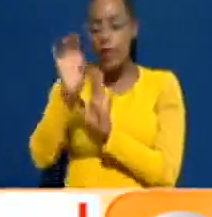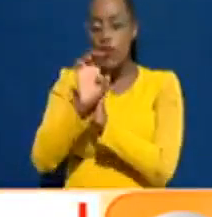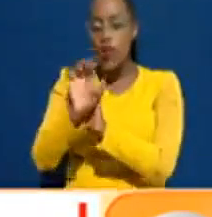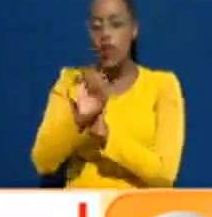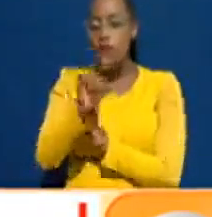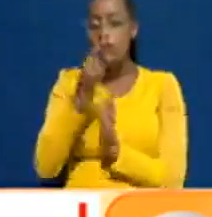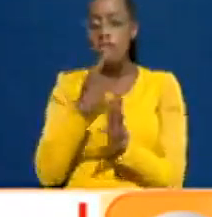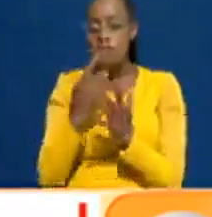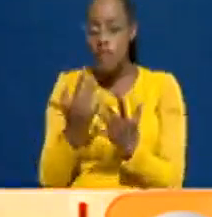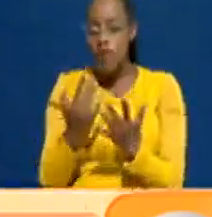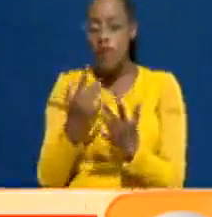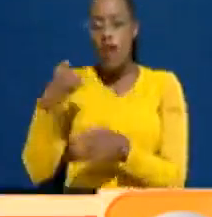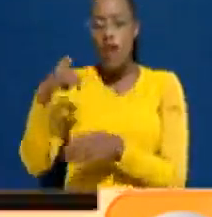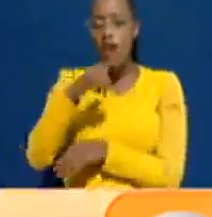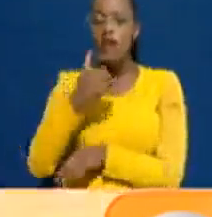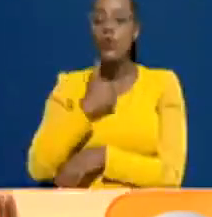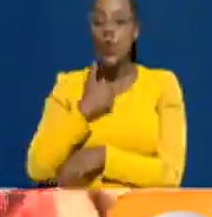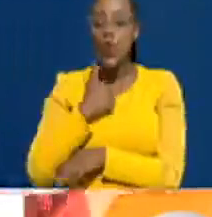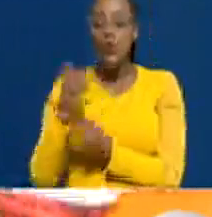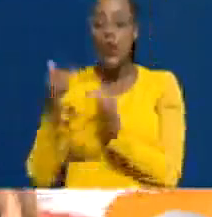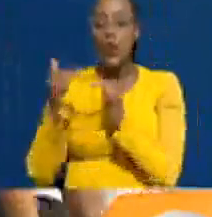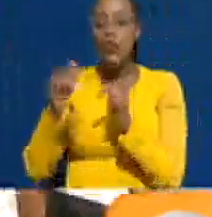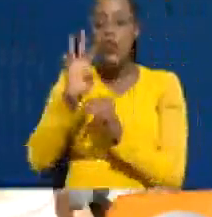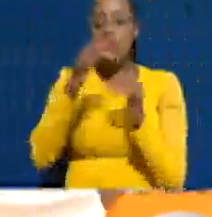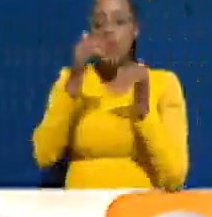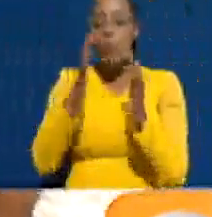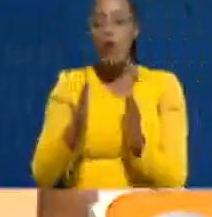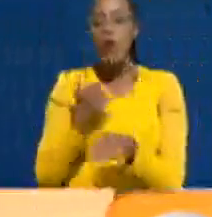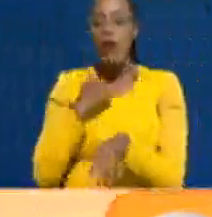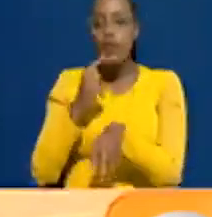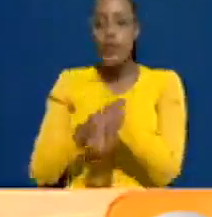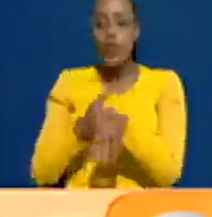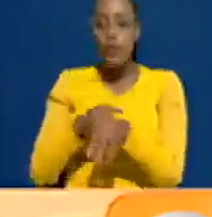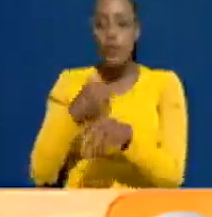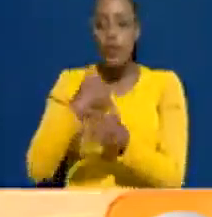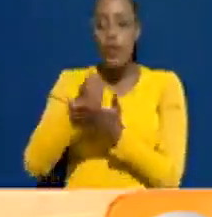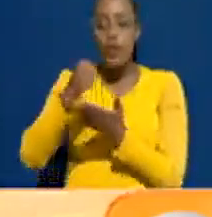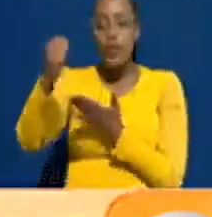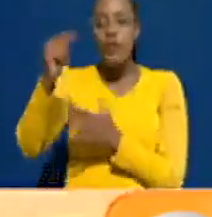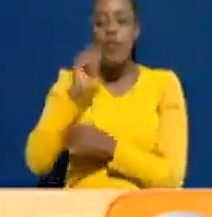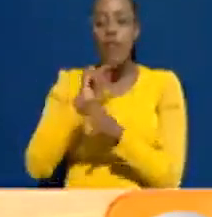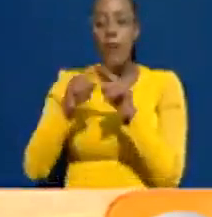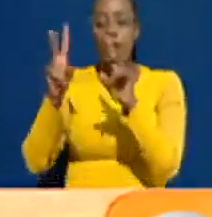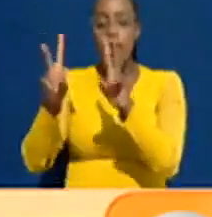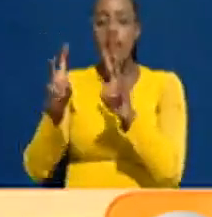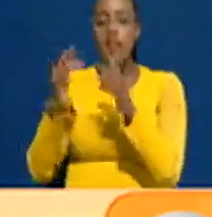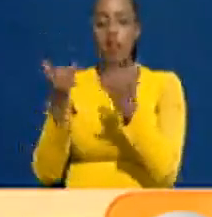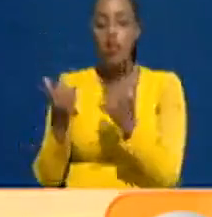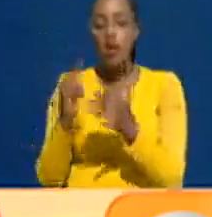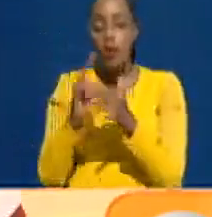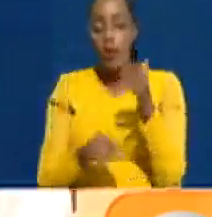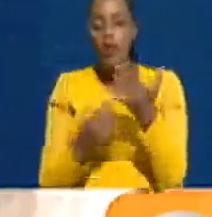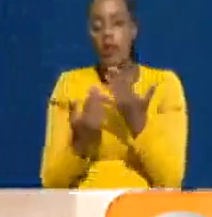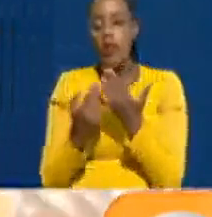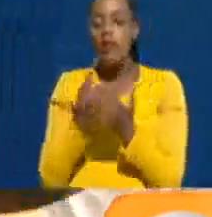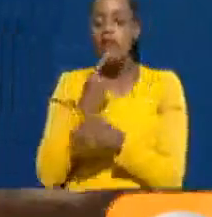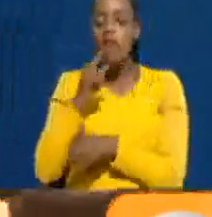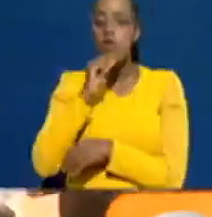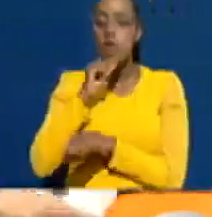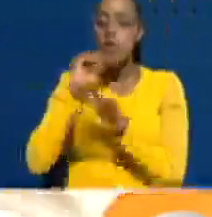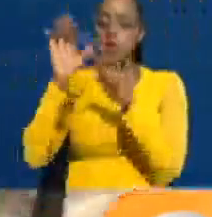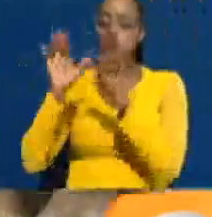just said that we were against four players. There was a time they had suspensions, but now the issue is, I was telling the boys to calm